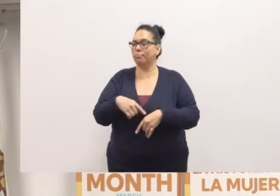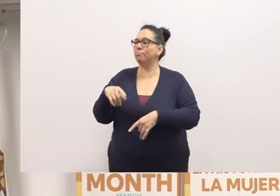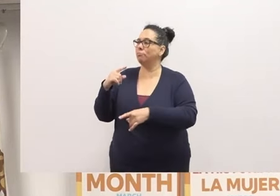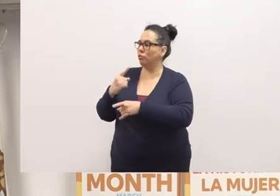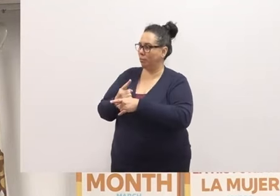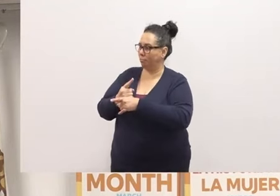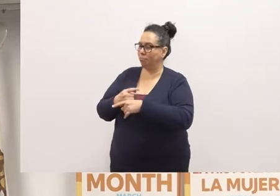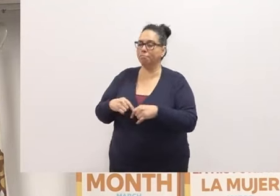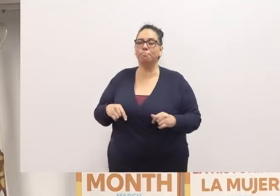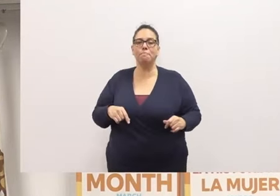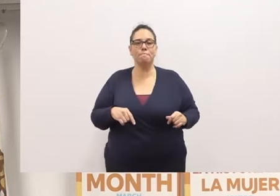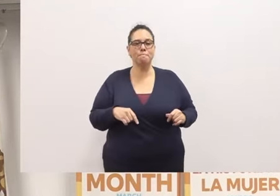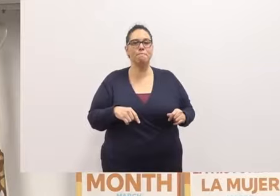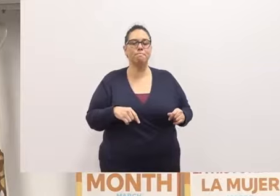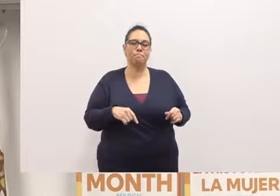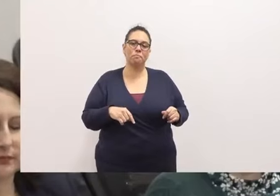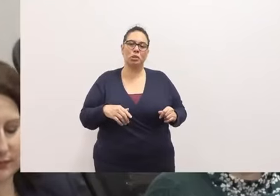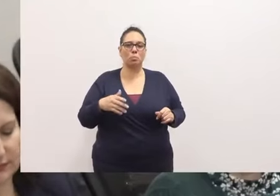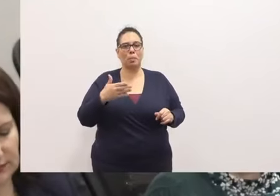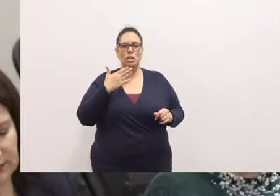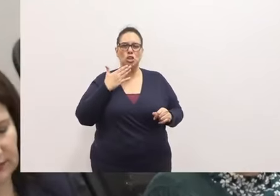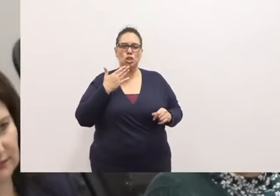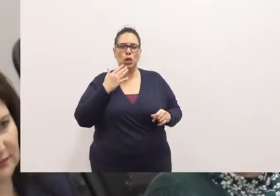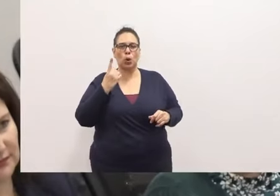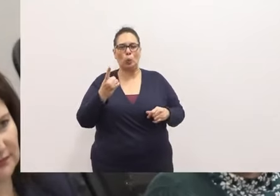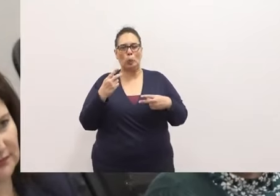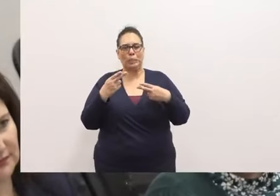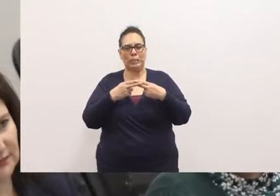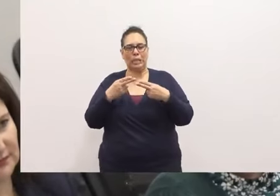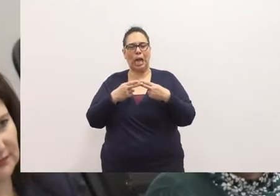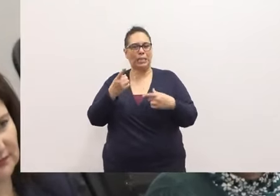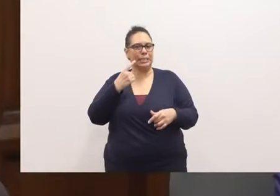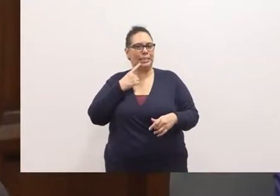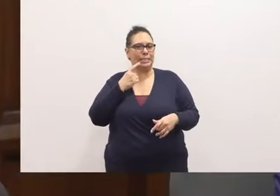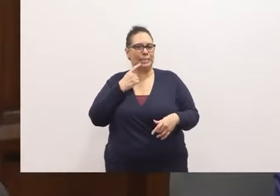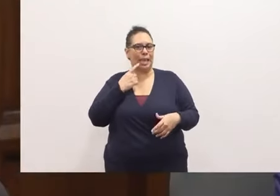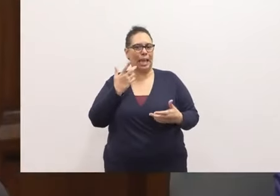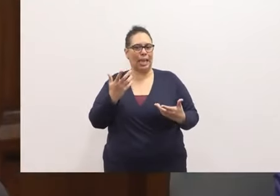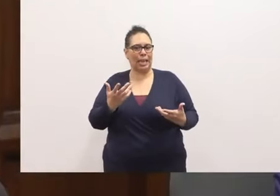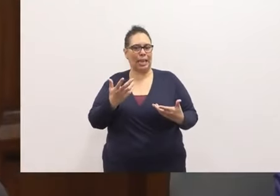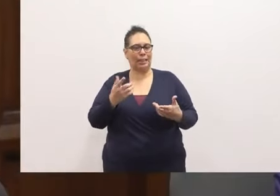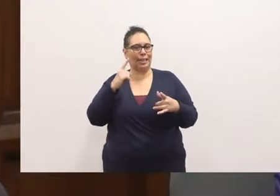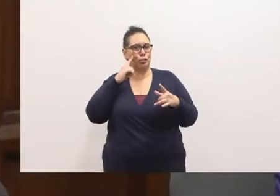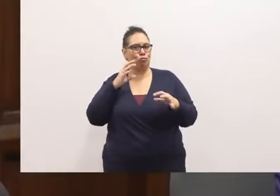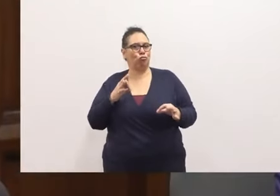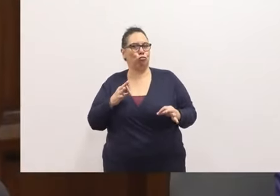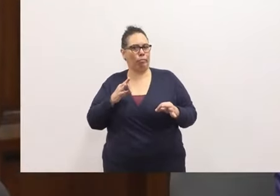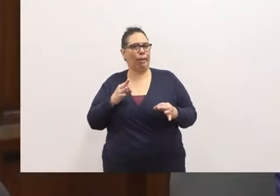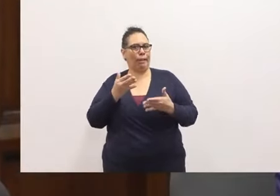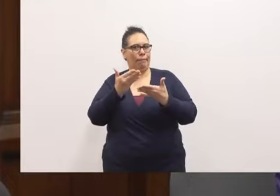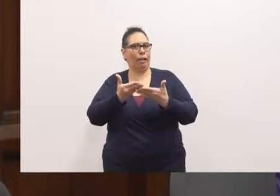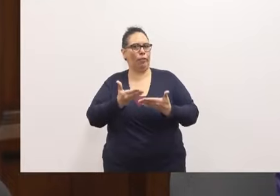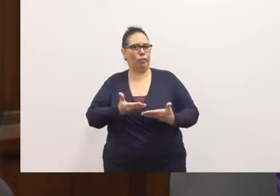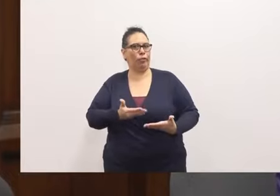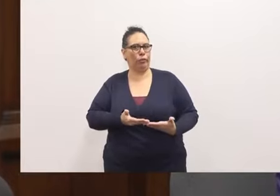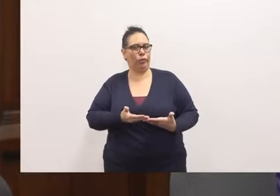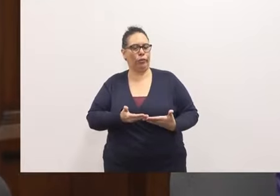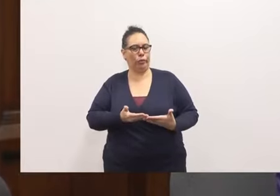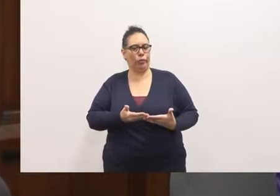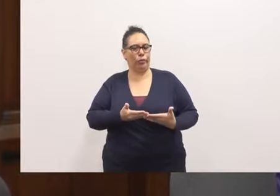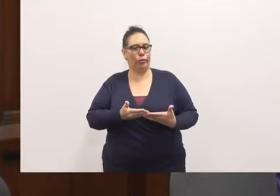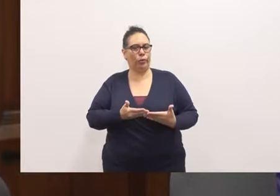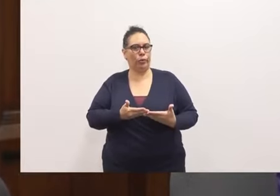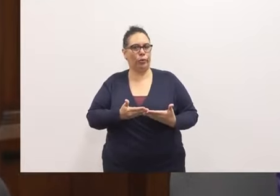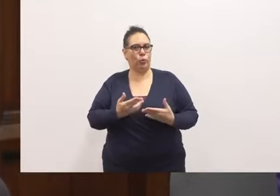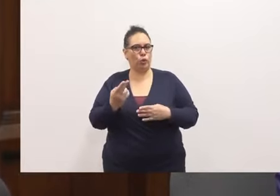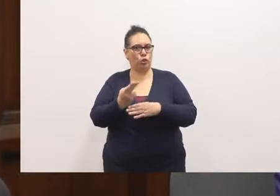Okay. Might be good in one of the slides or somewhere to just say, here's the determining, you know, factor on